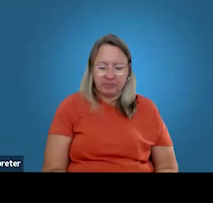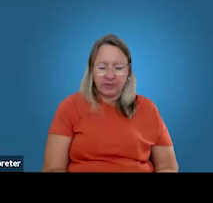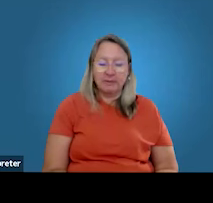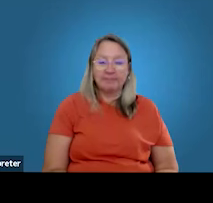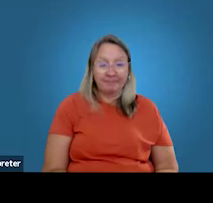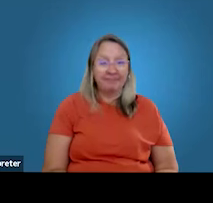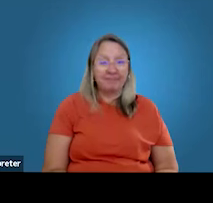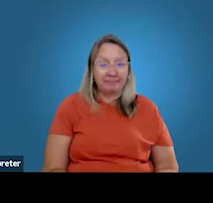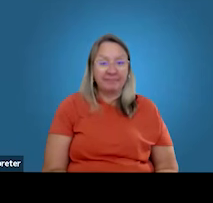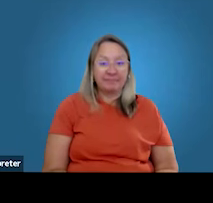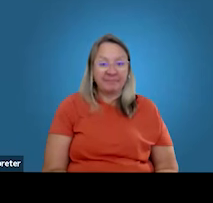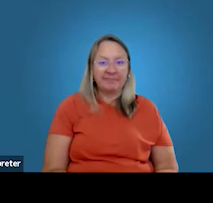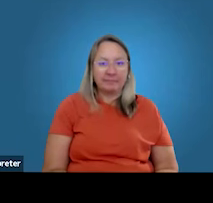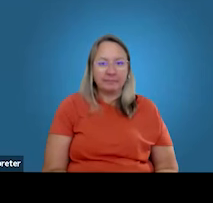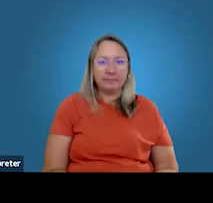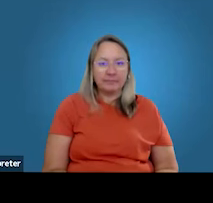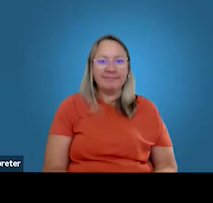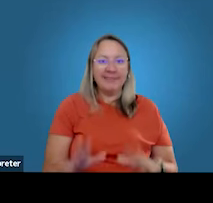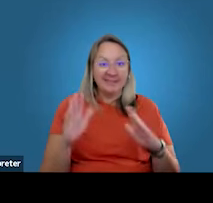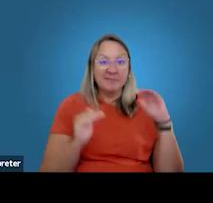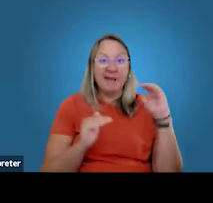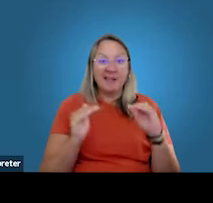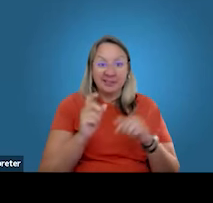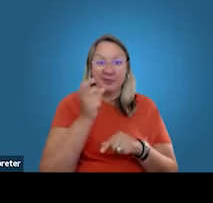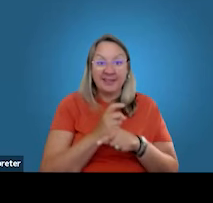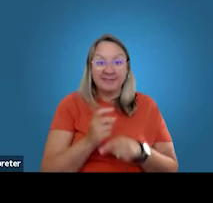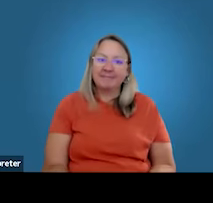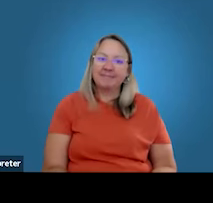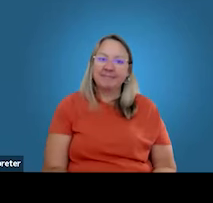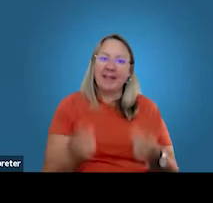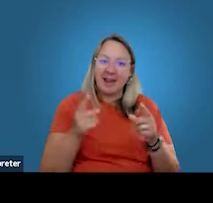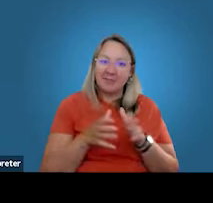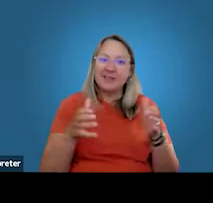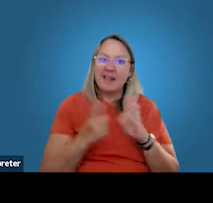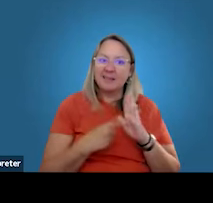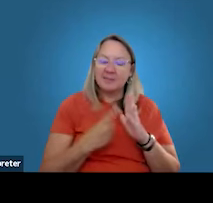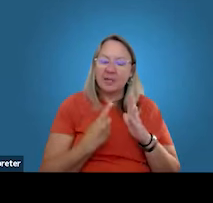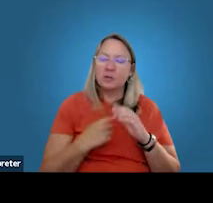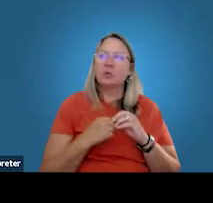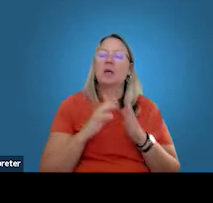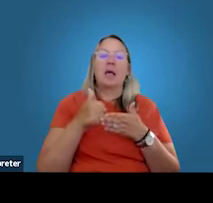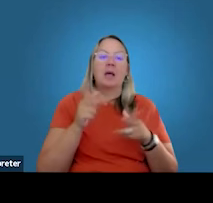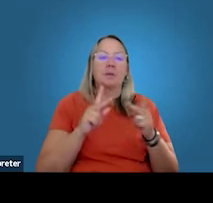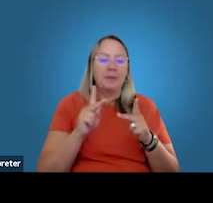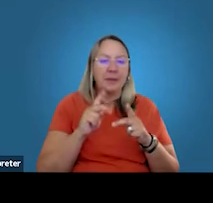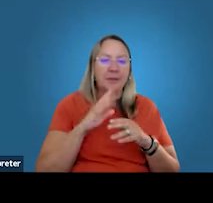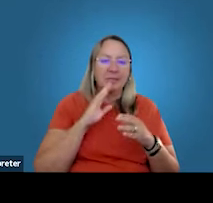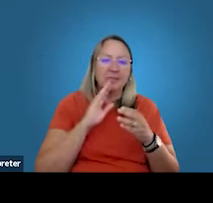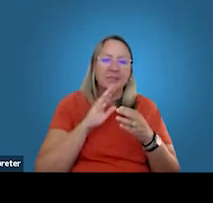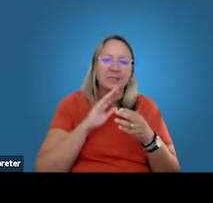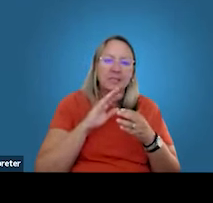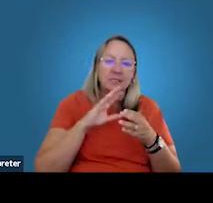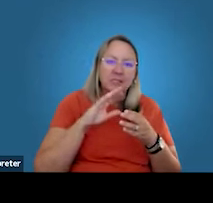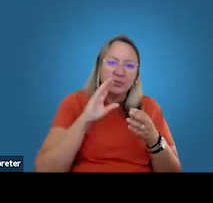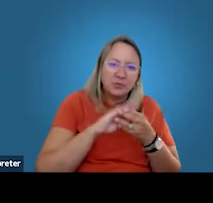Yeah, it is a balance. It's definitely a balance you have to play. It happens a lot of the time, though. We help people with investor stories, we help people